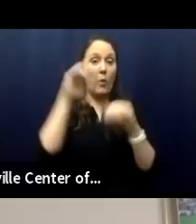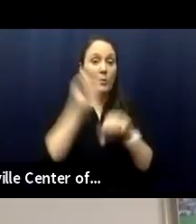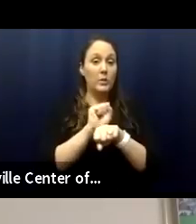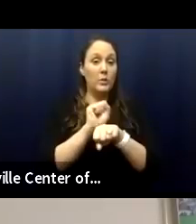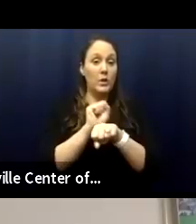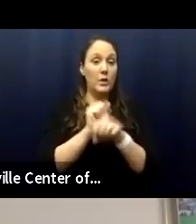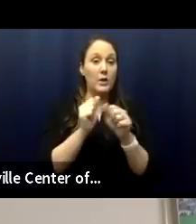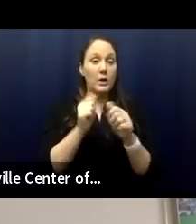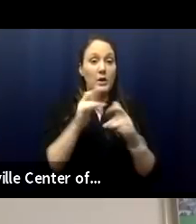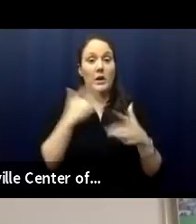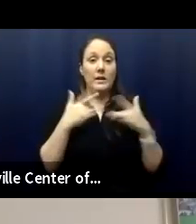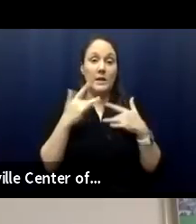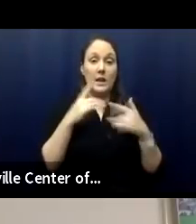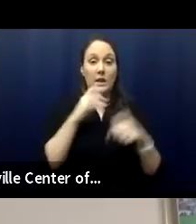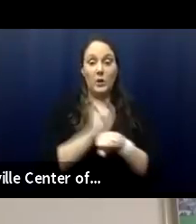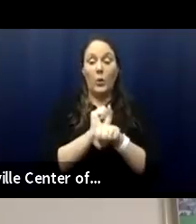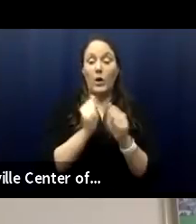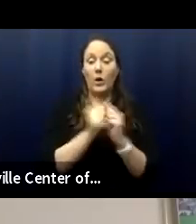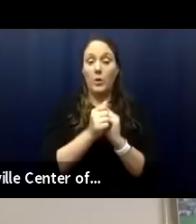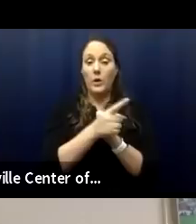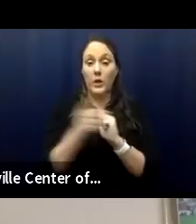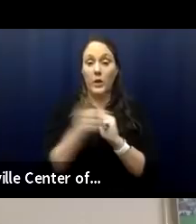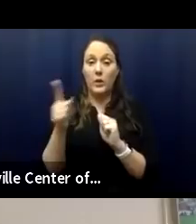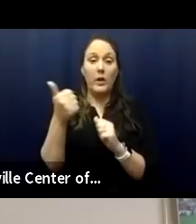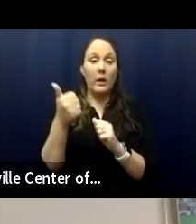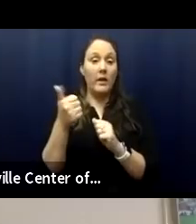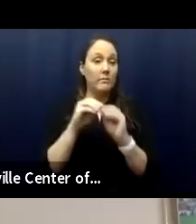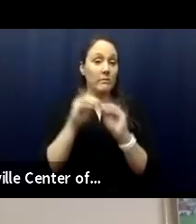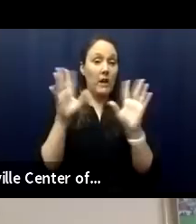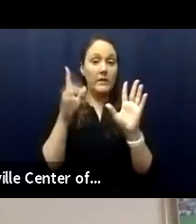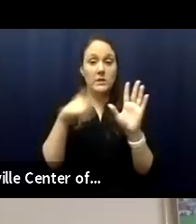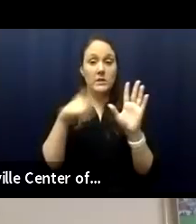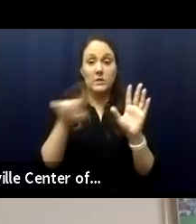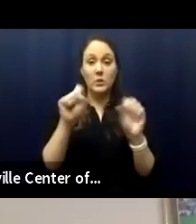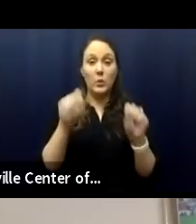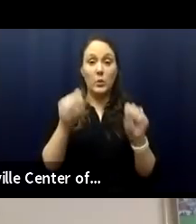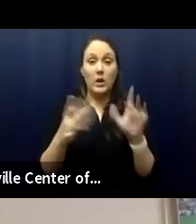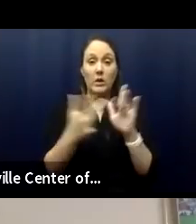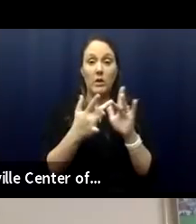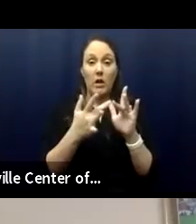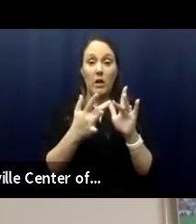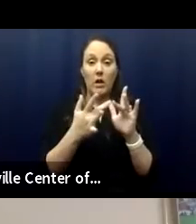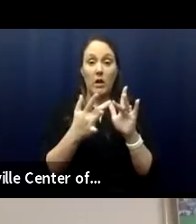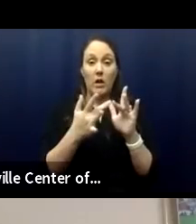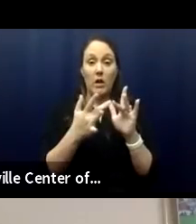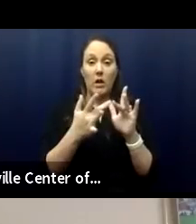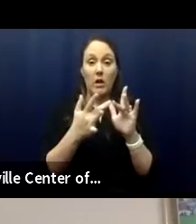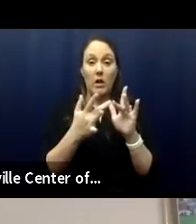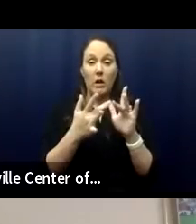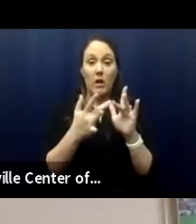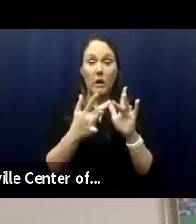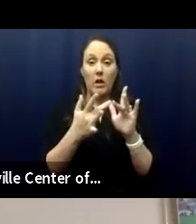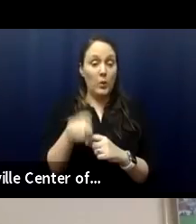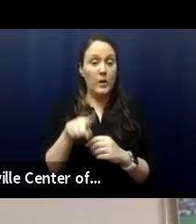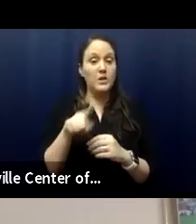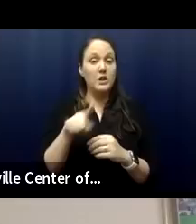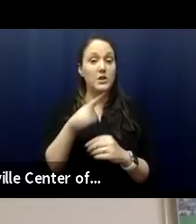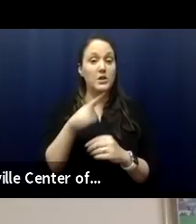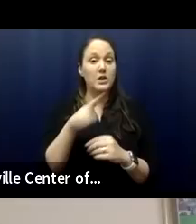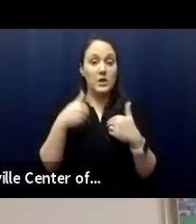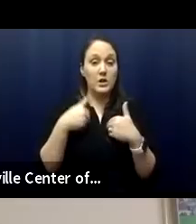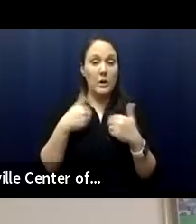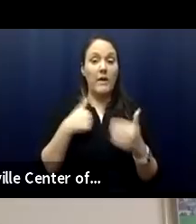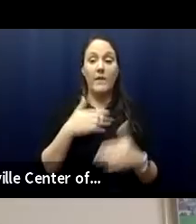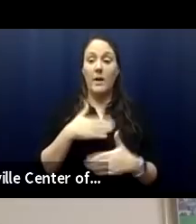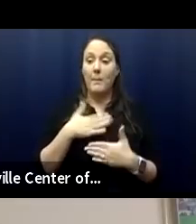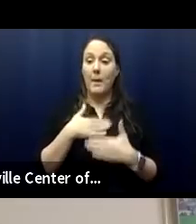And obviously any of you all can contact me with particular questions that you have individually, and I'll be glad to answer them and to